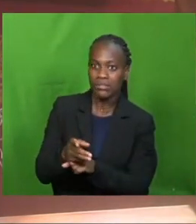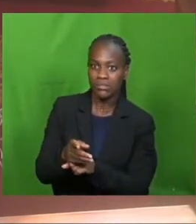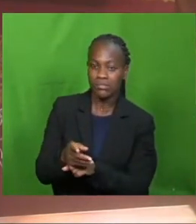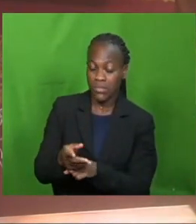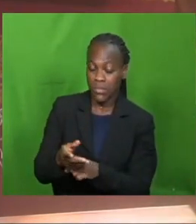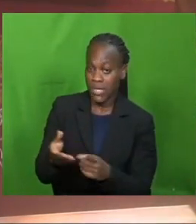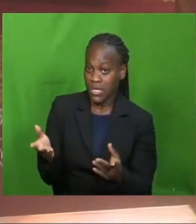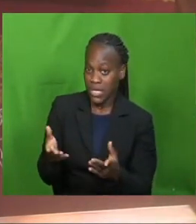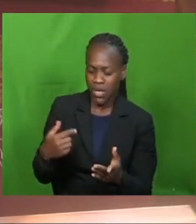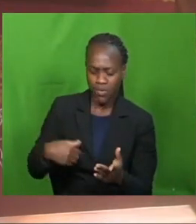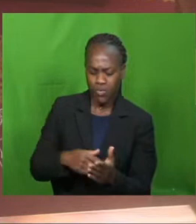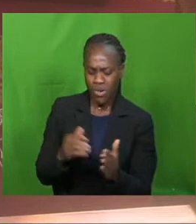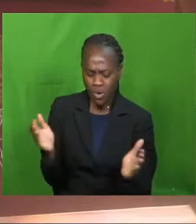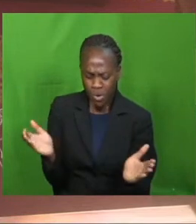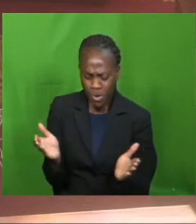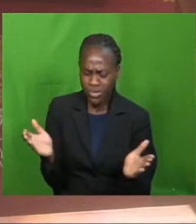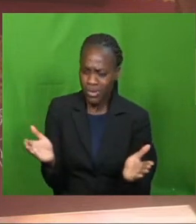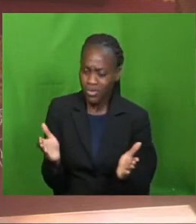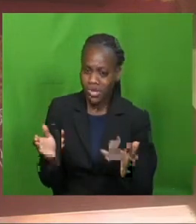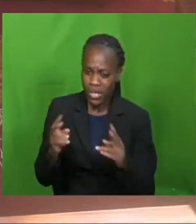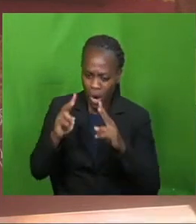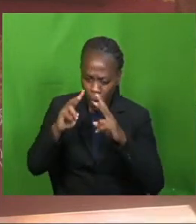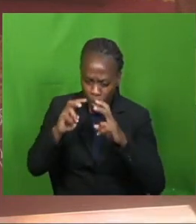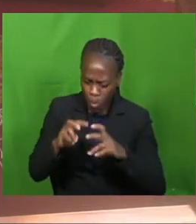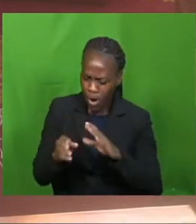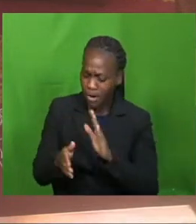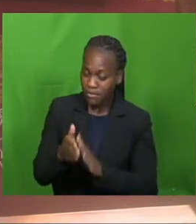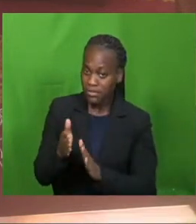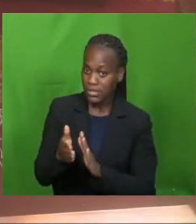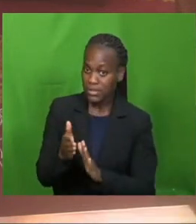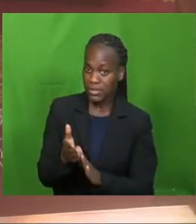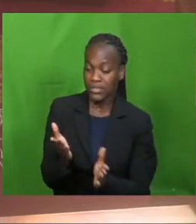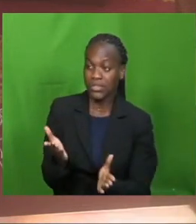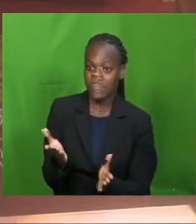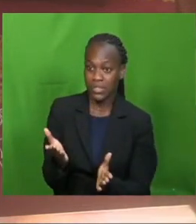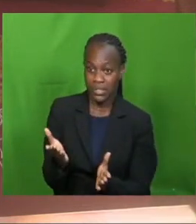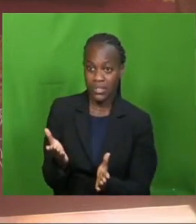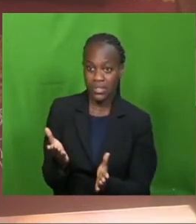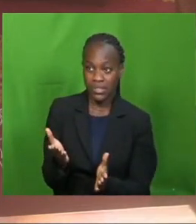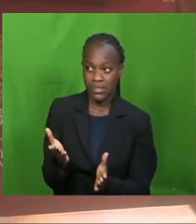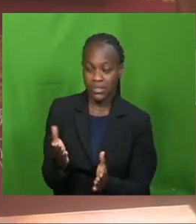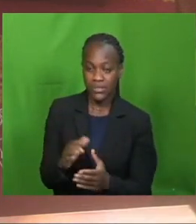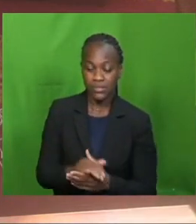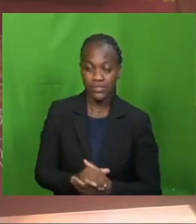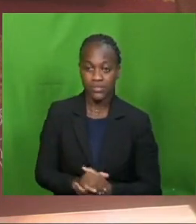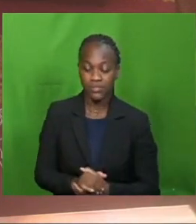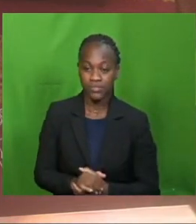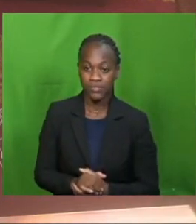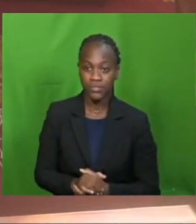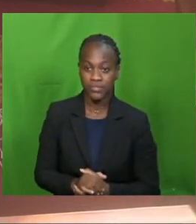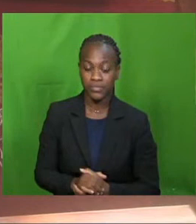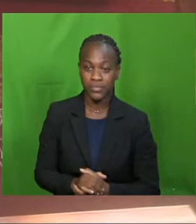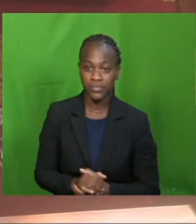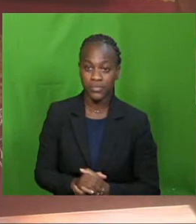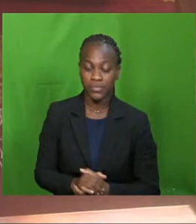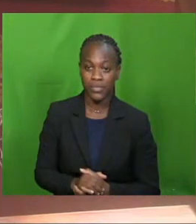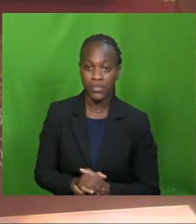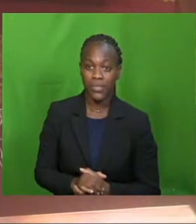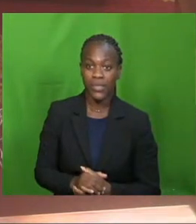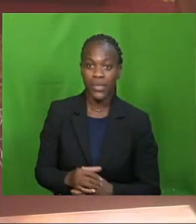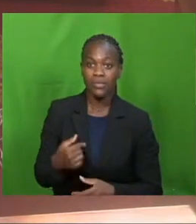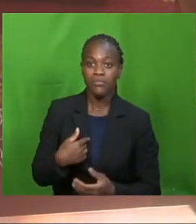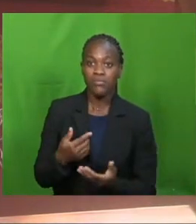to urge them to quicken the pace of investigations where those investigations remain open. Mr. Speaker, to conclude, I want to